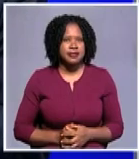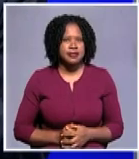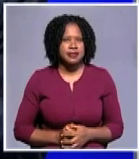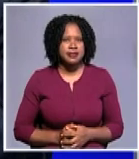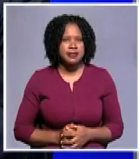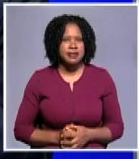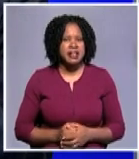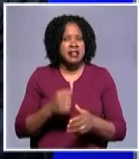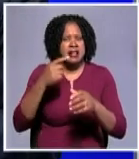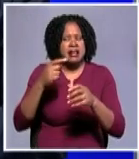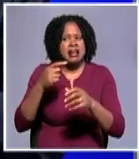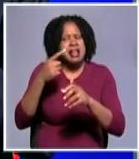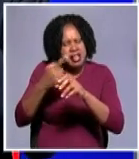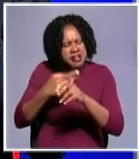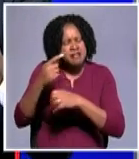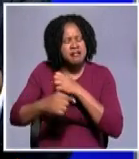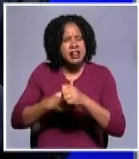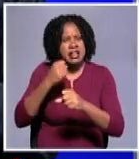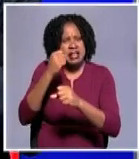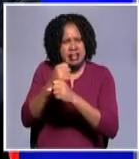mission every year